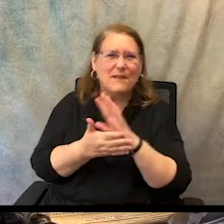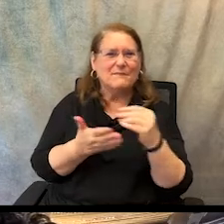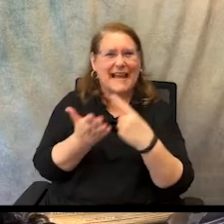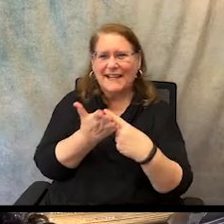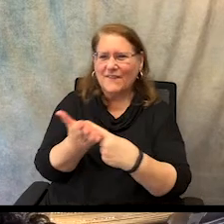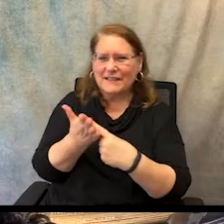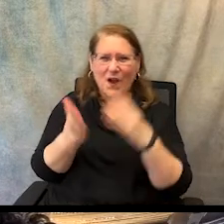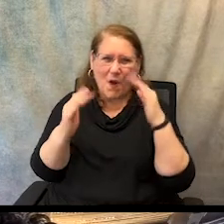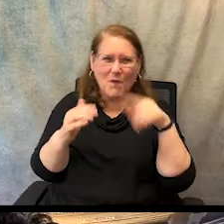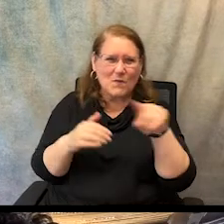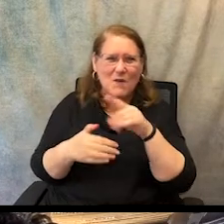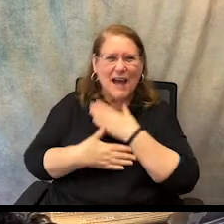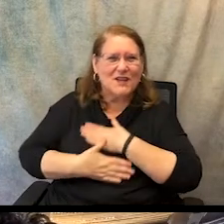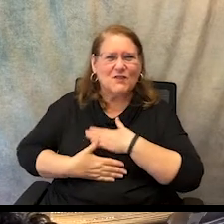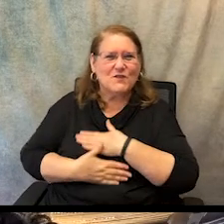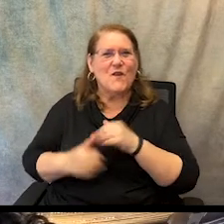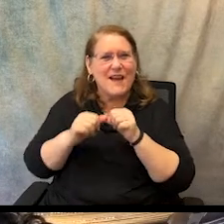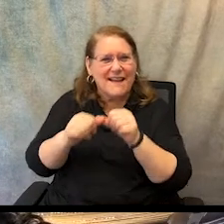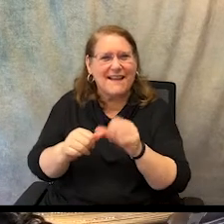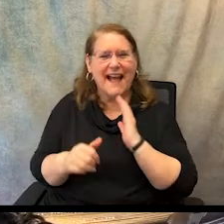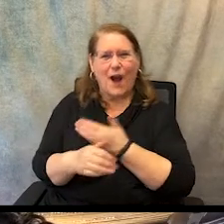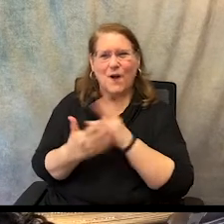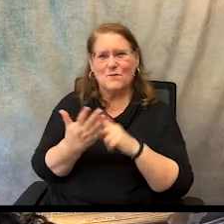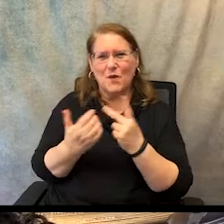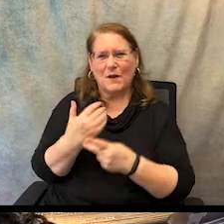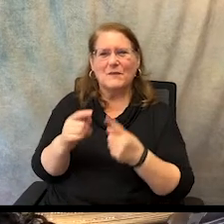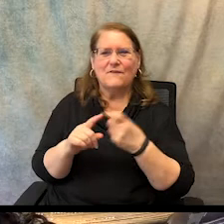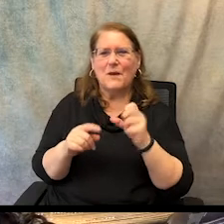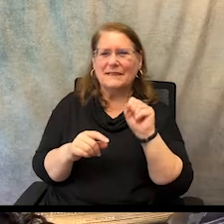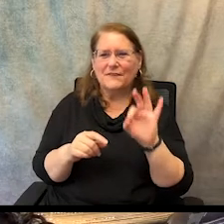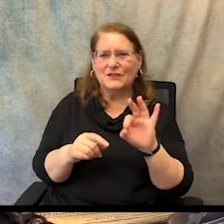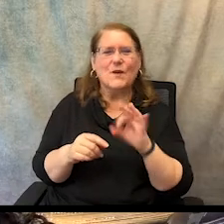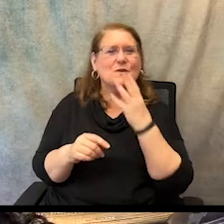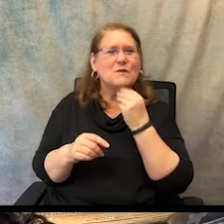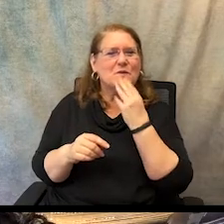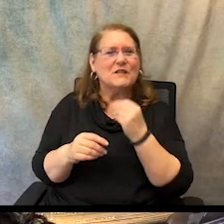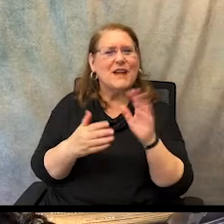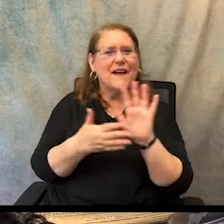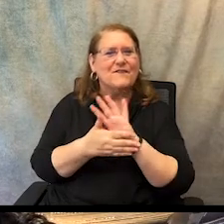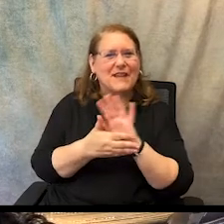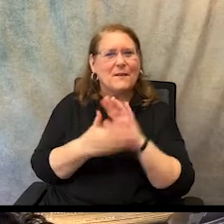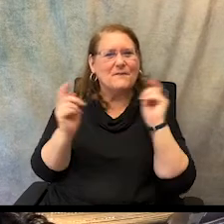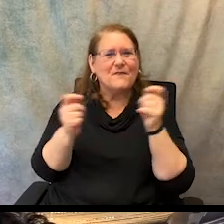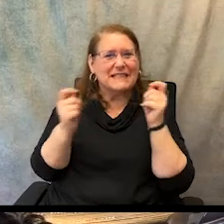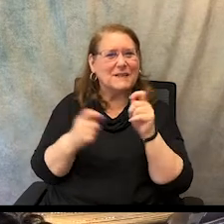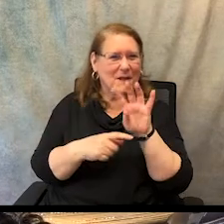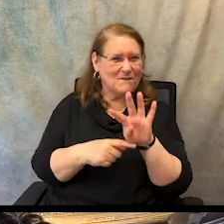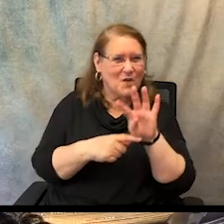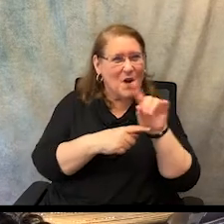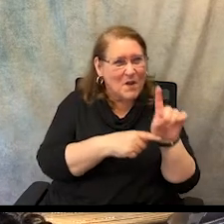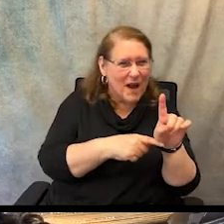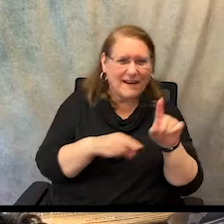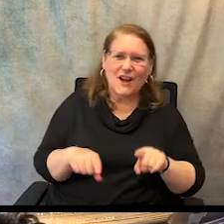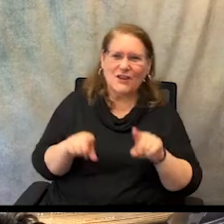keep enjoying our program for this San Francisco Jewish Film Festival